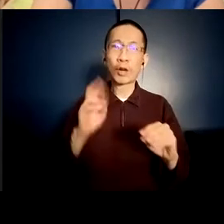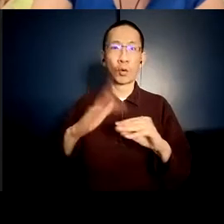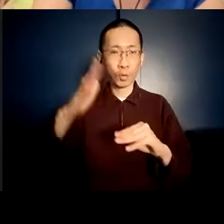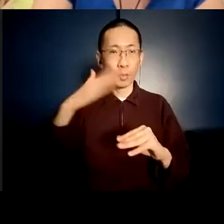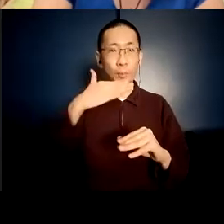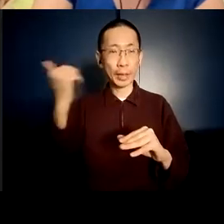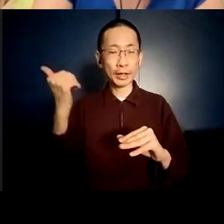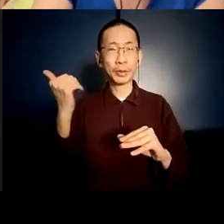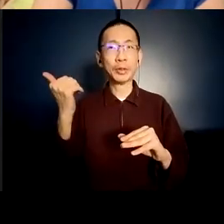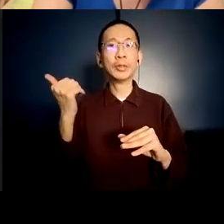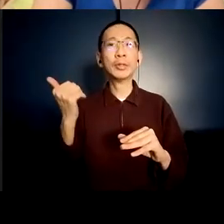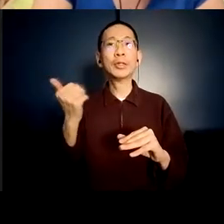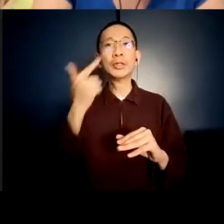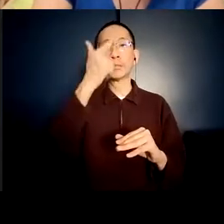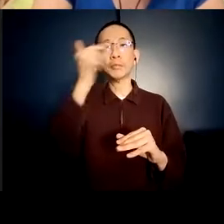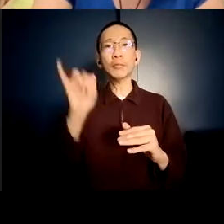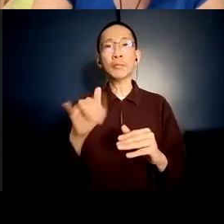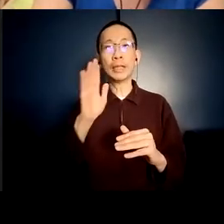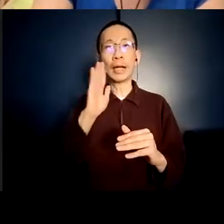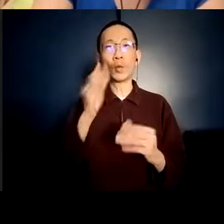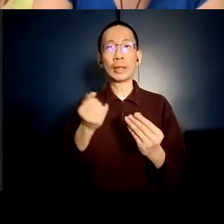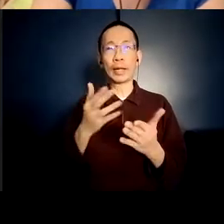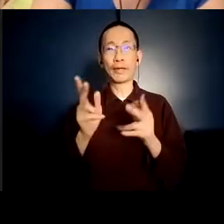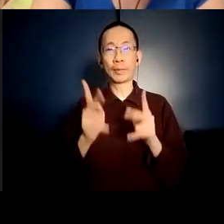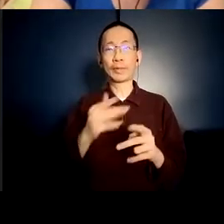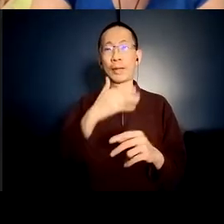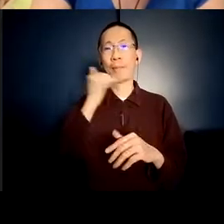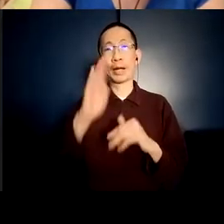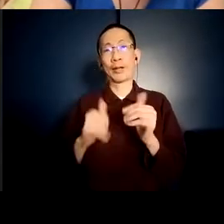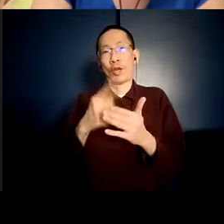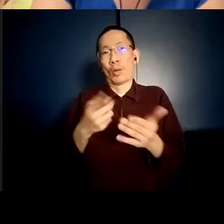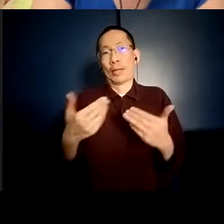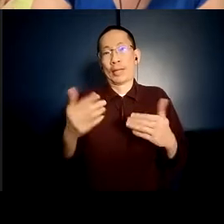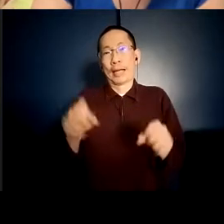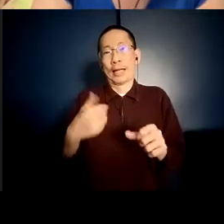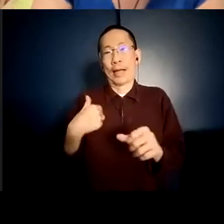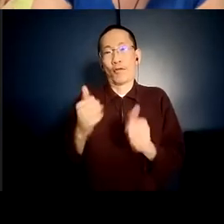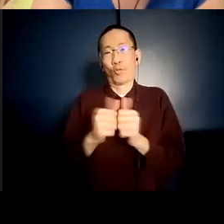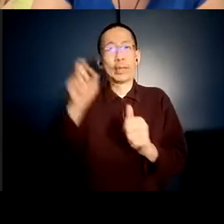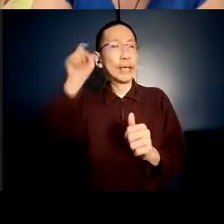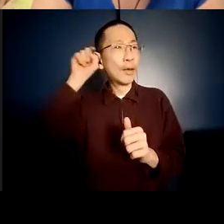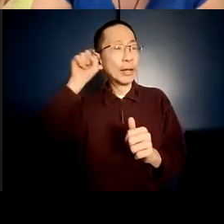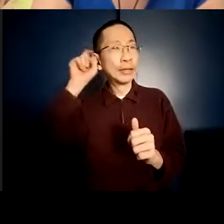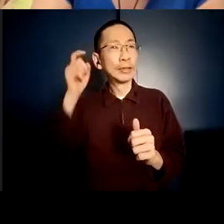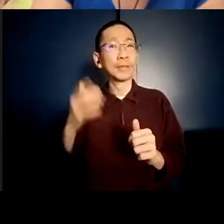that would give the person better than what they got with hearing aids. So with my left implant, those scores